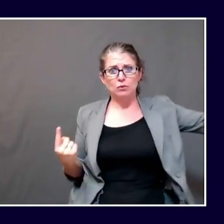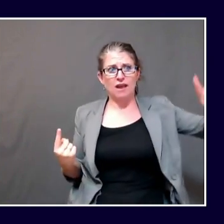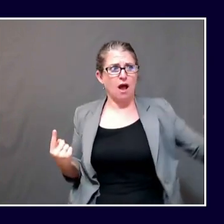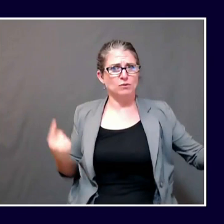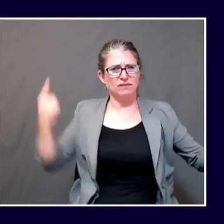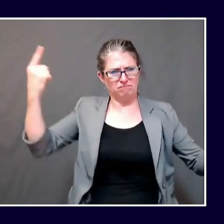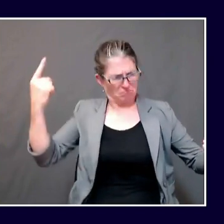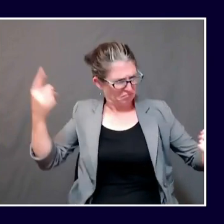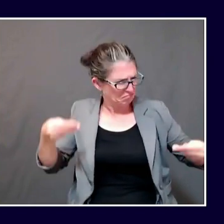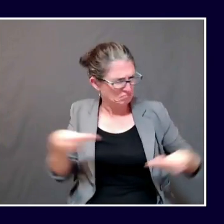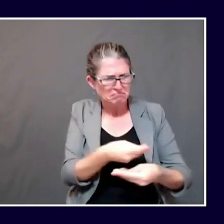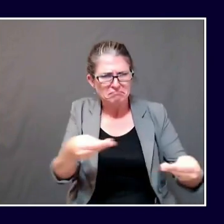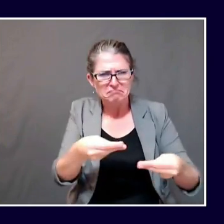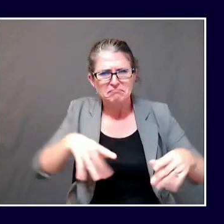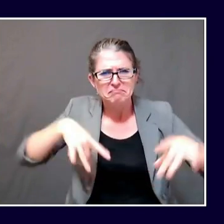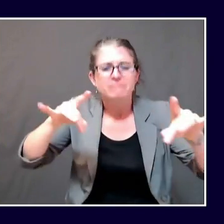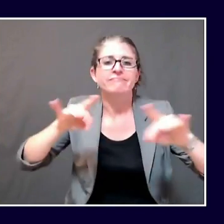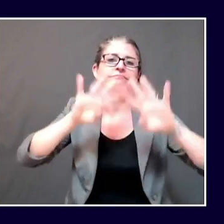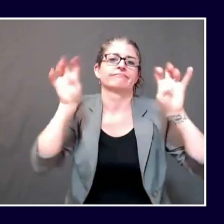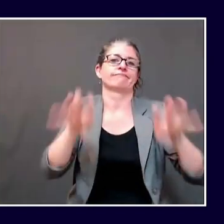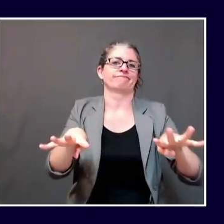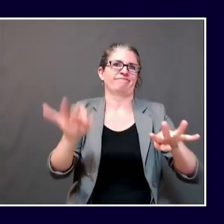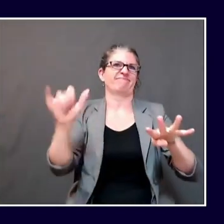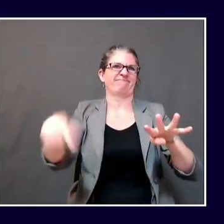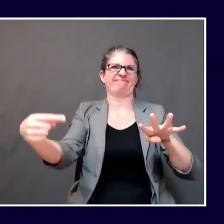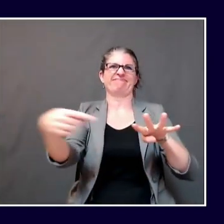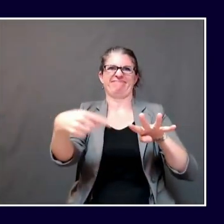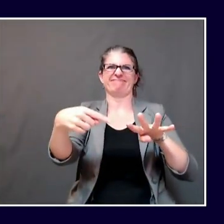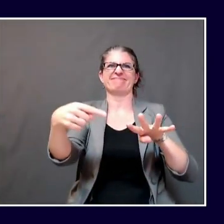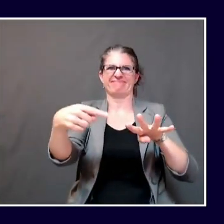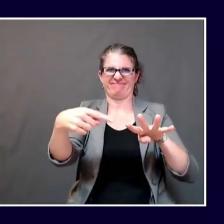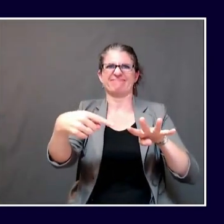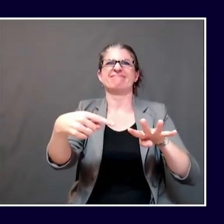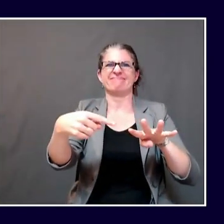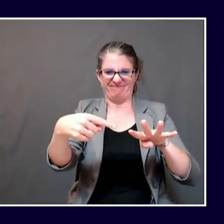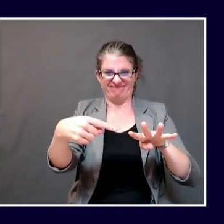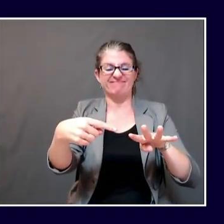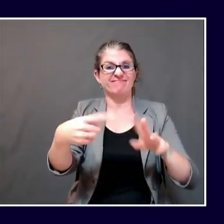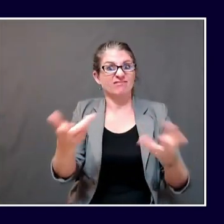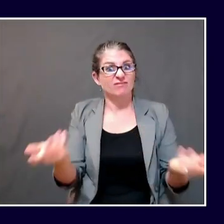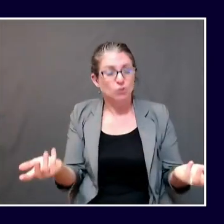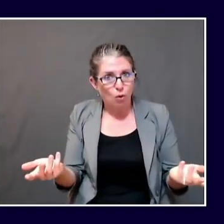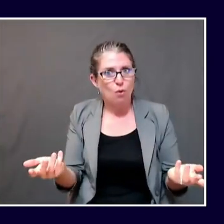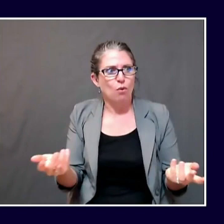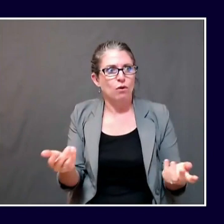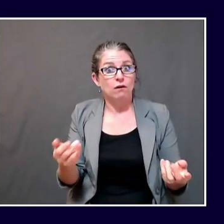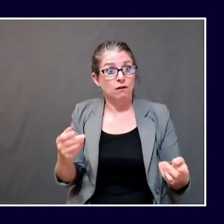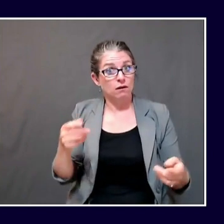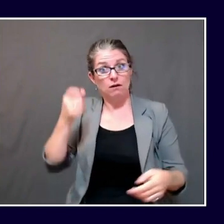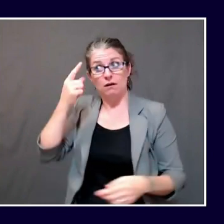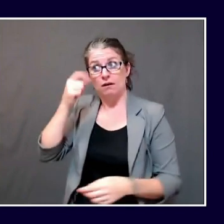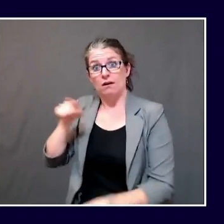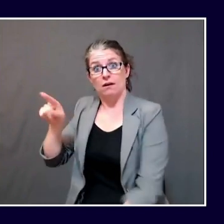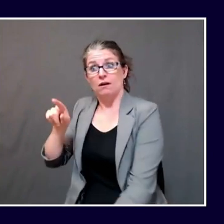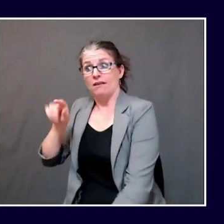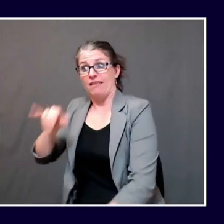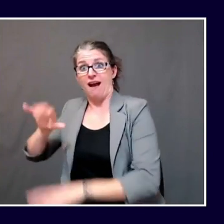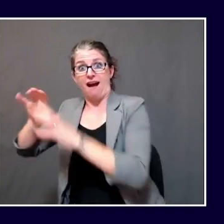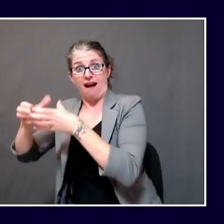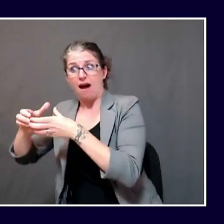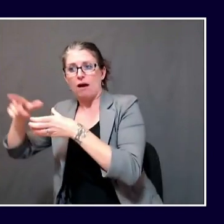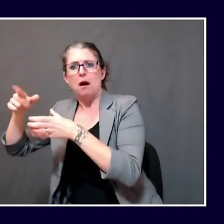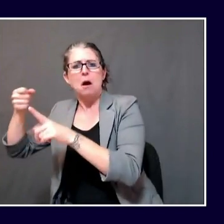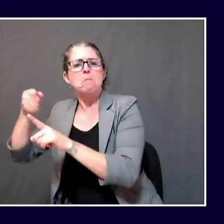not associated with any known outbreaks. Rather, they are associated with transmission that is spreading